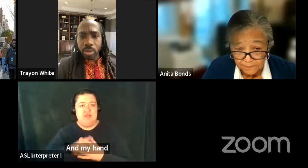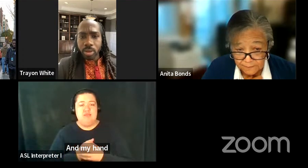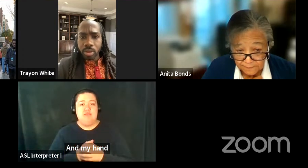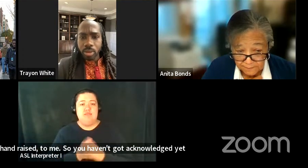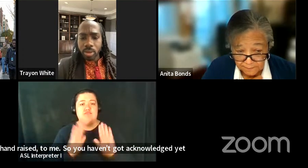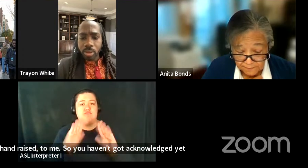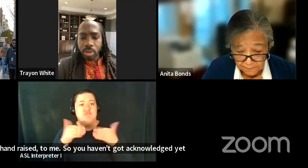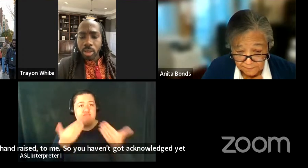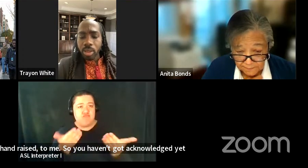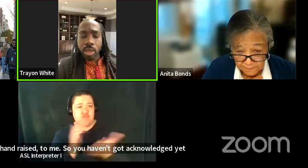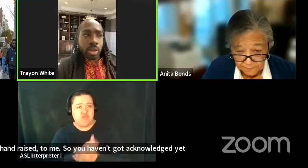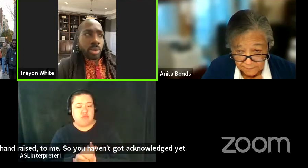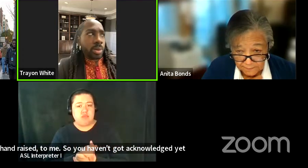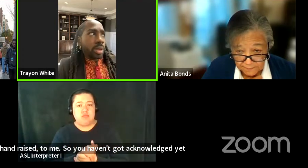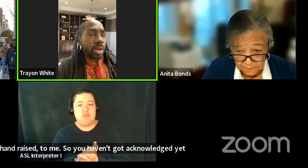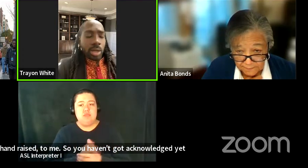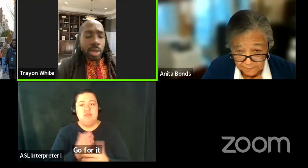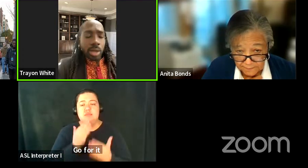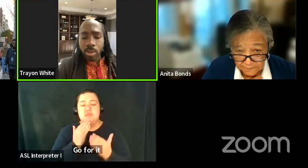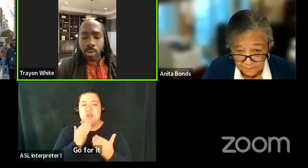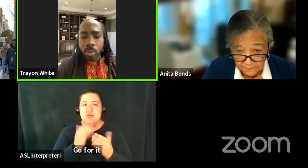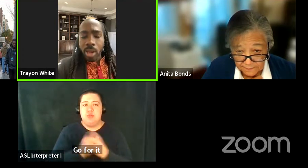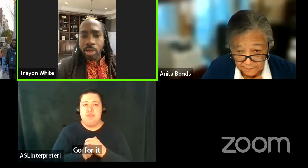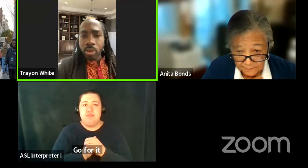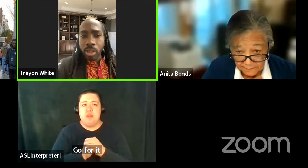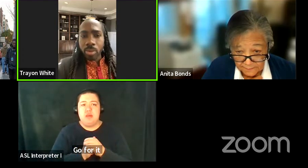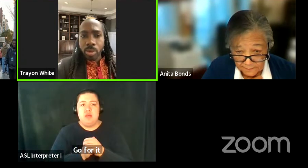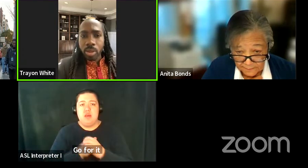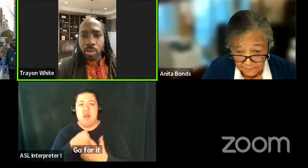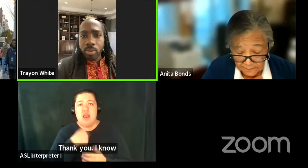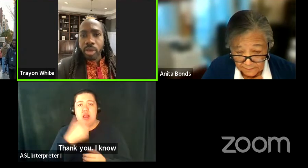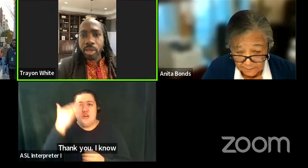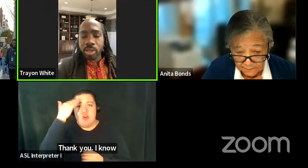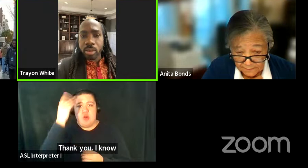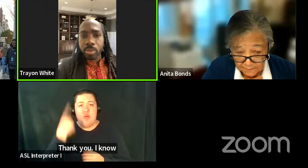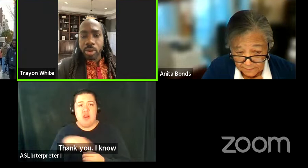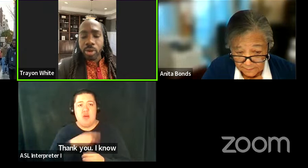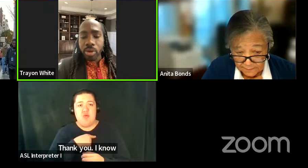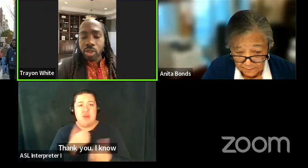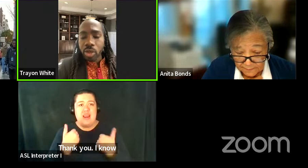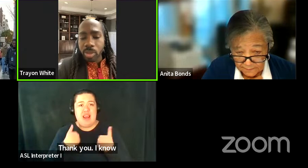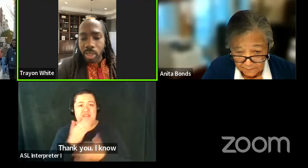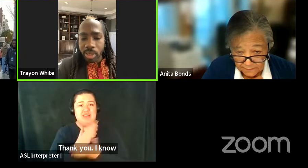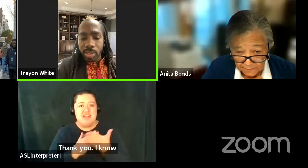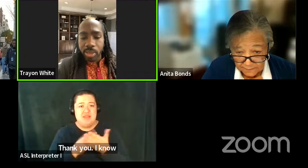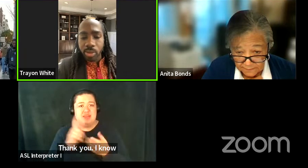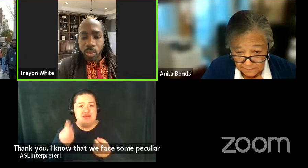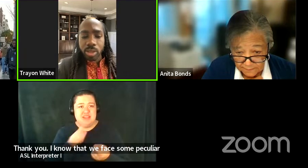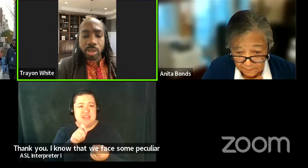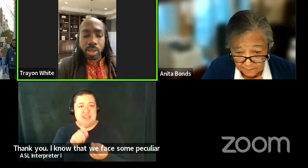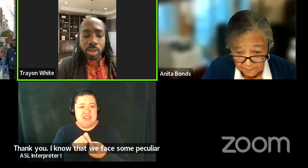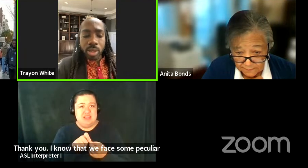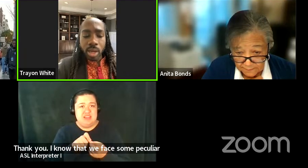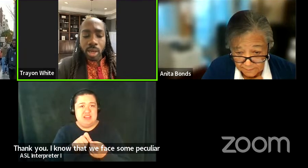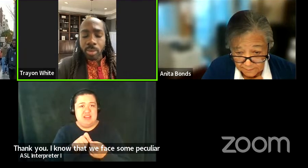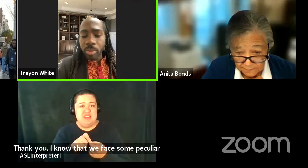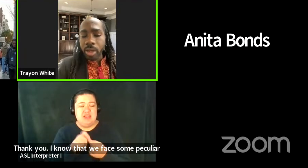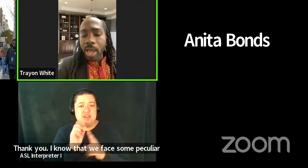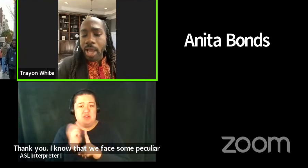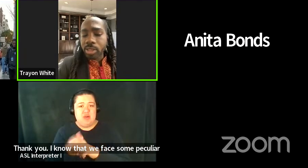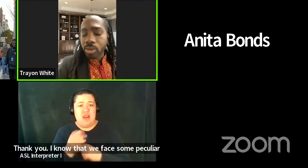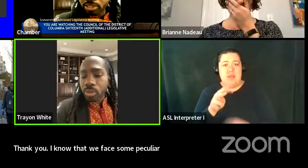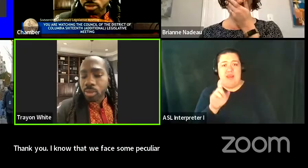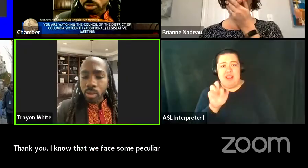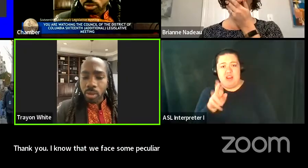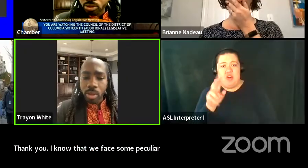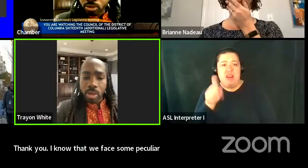Go for it. Thank you. Well, I know that we face some peculiar circumstances in which the mayor